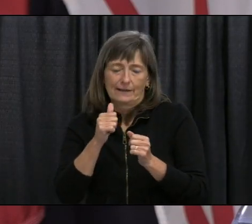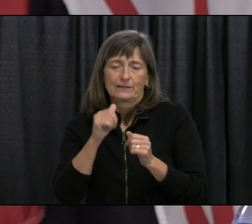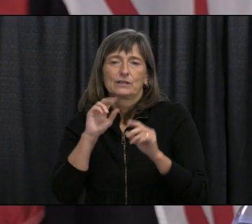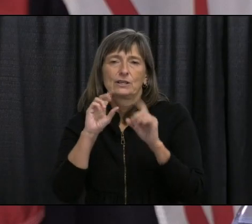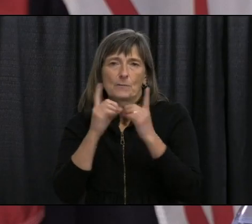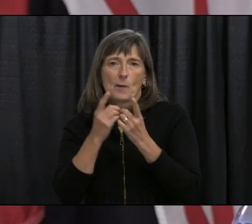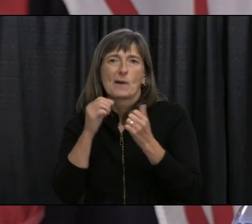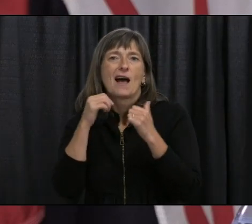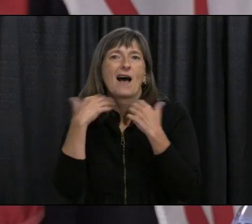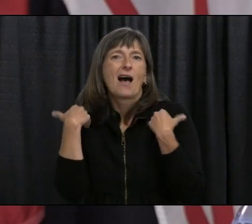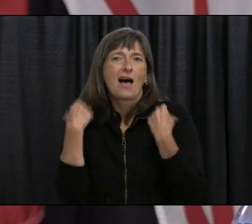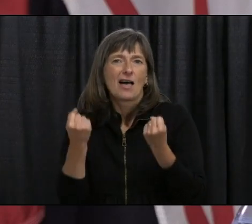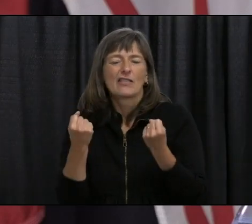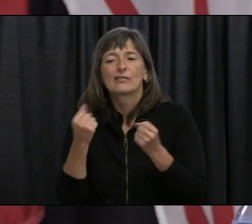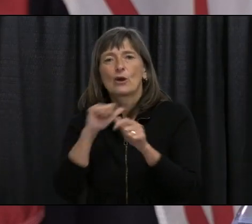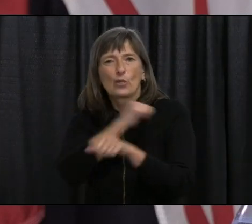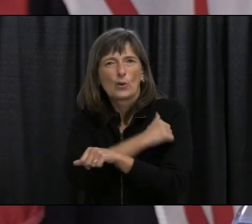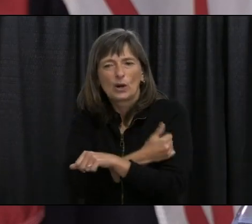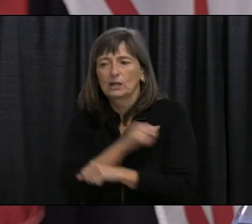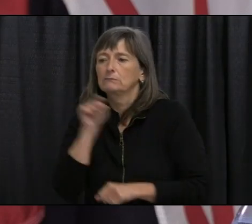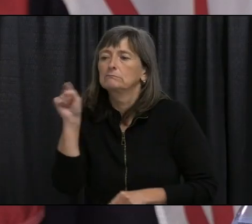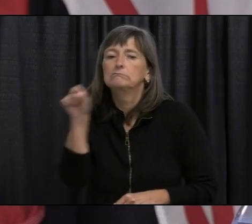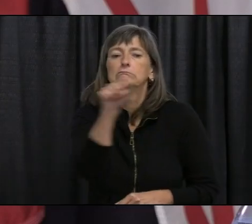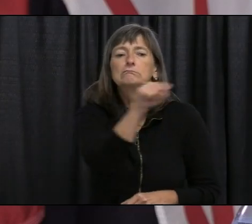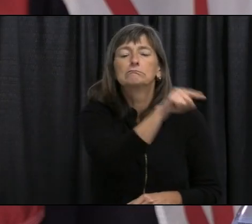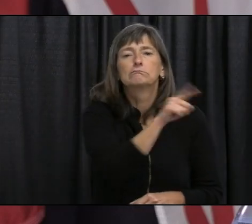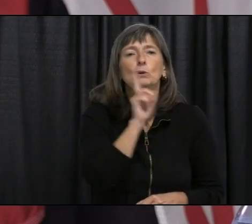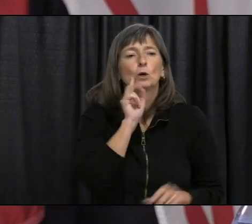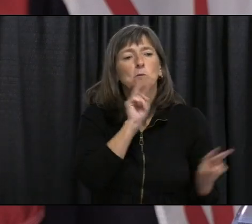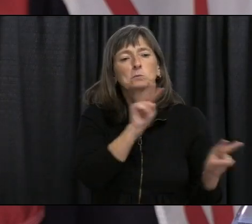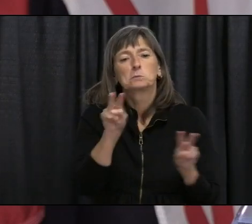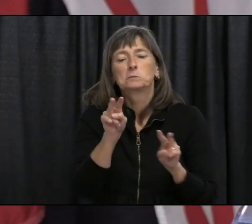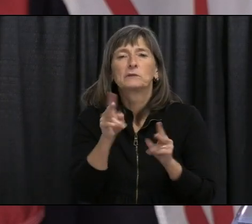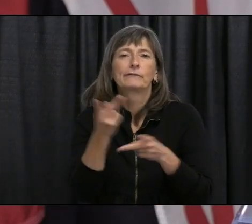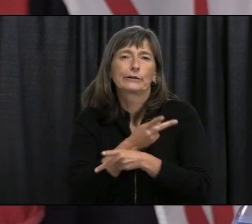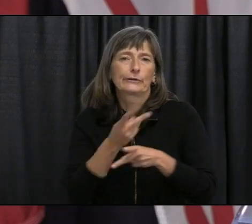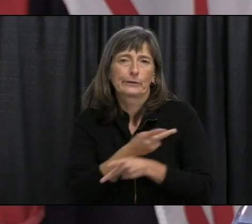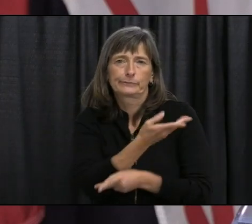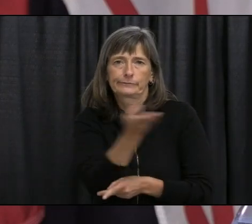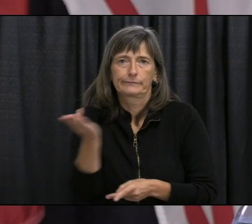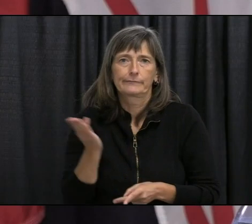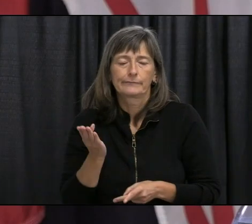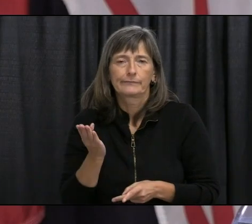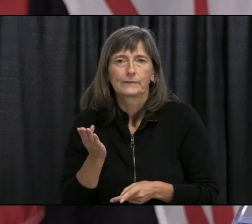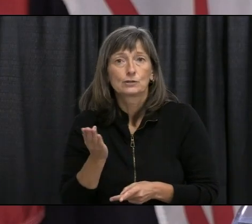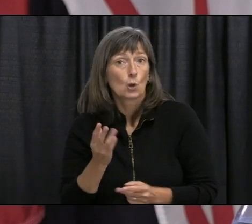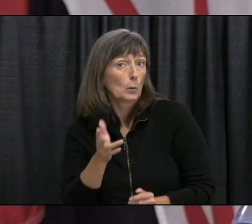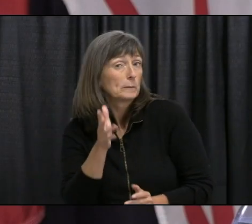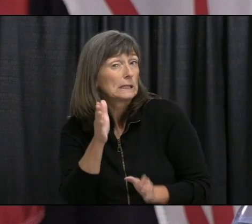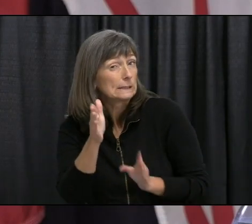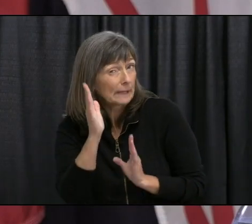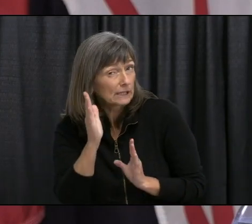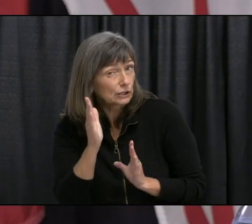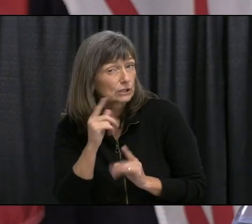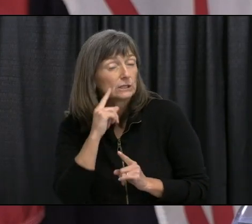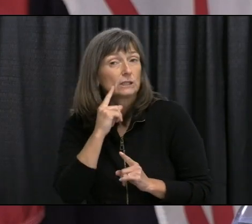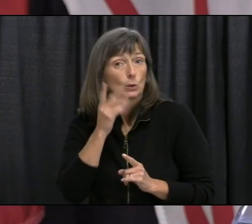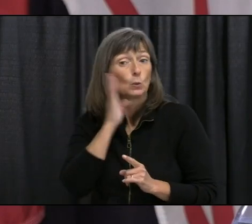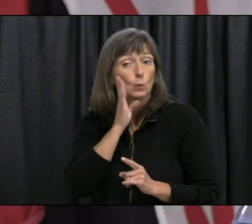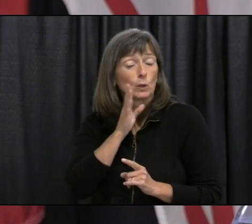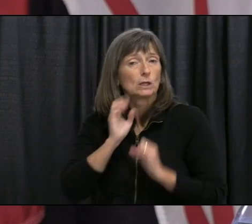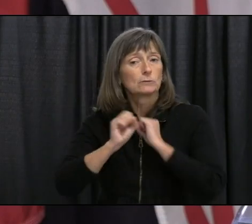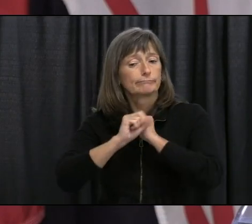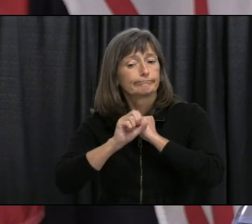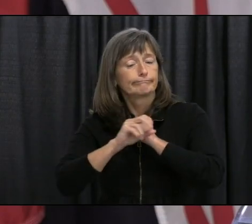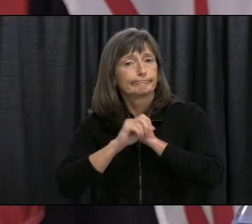the back end of October. I would encourage you to keep an eye open. There will be a media campaign advertising flu,